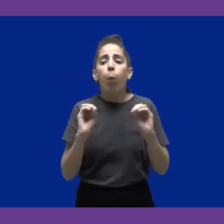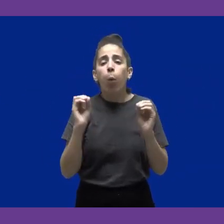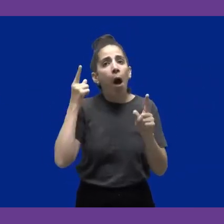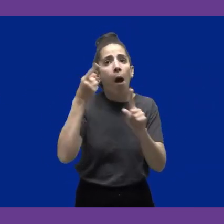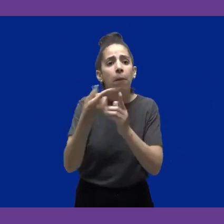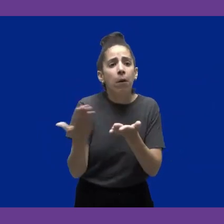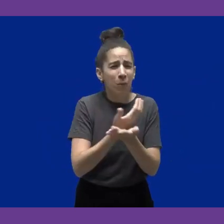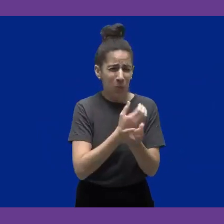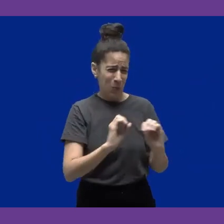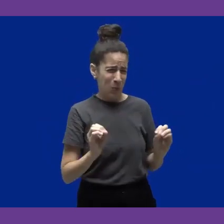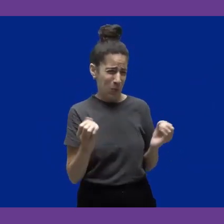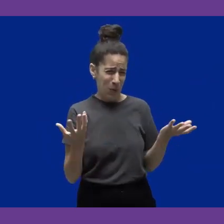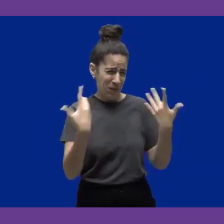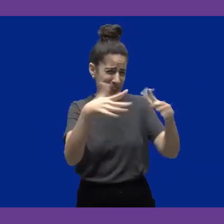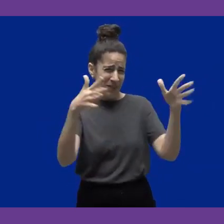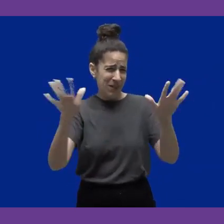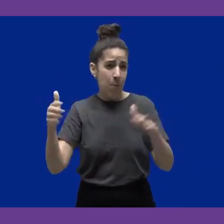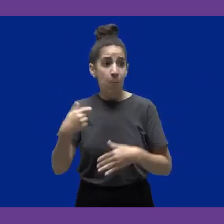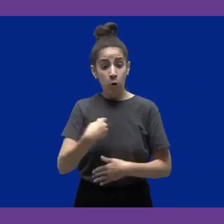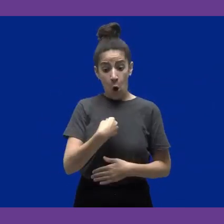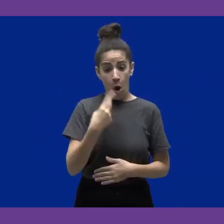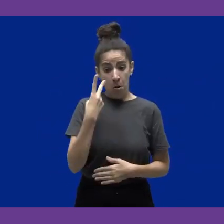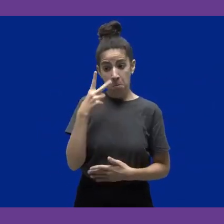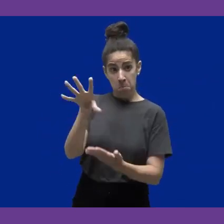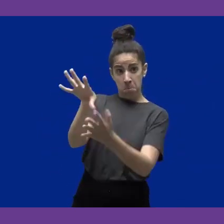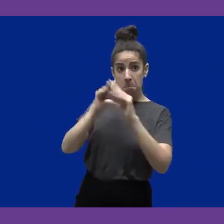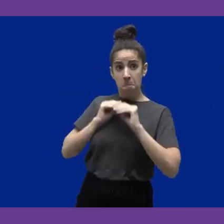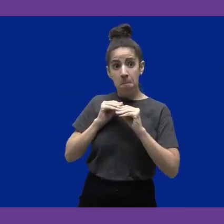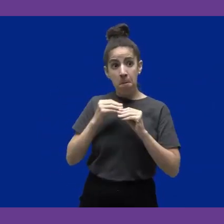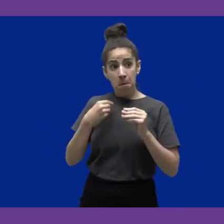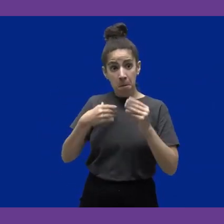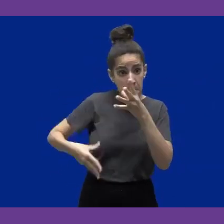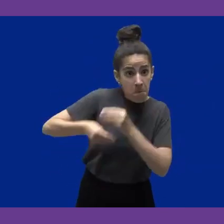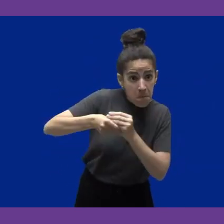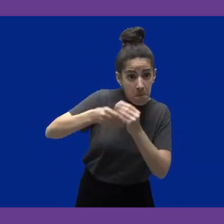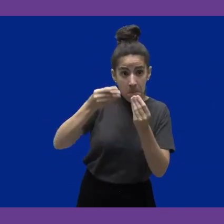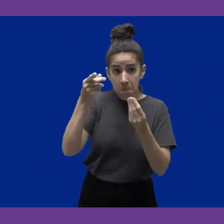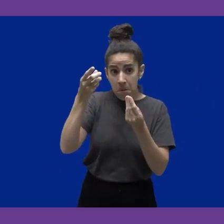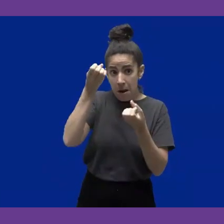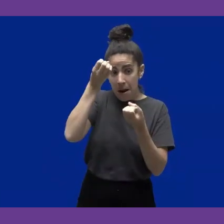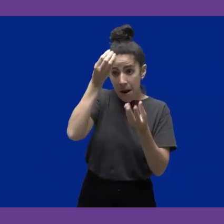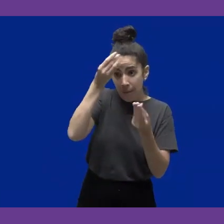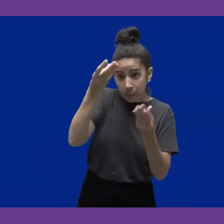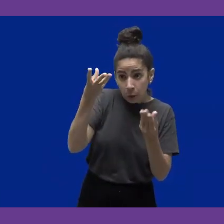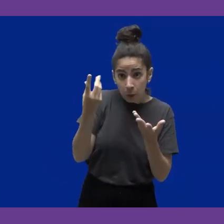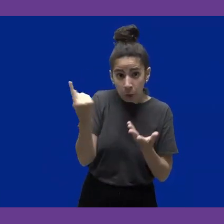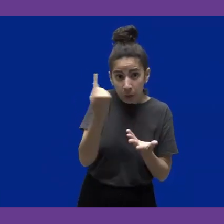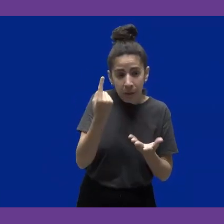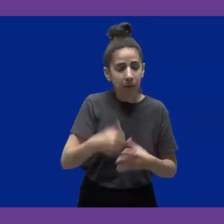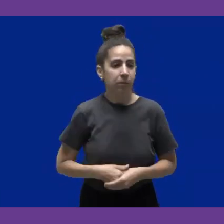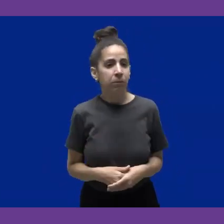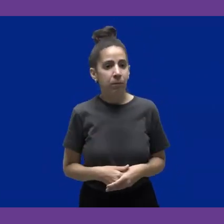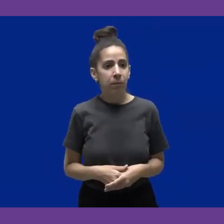have additional elements? I will only want to enlarge it a bit, which is that let me remember you all that the